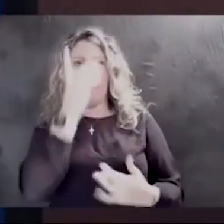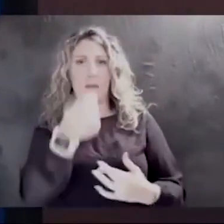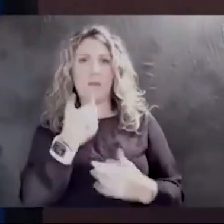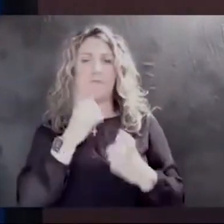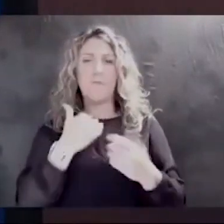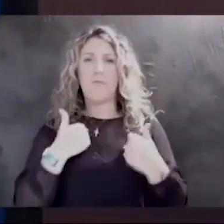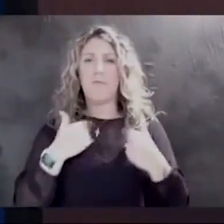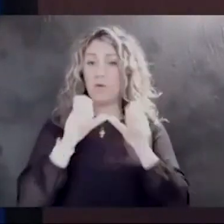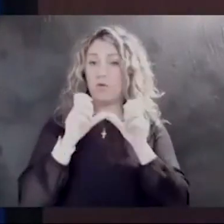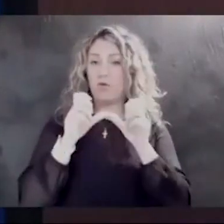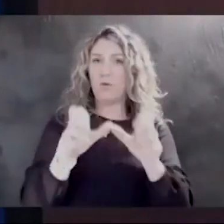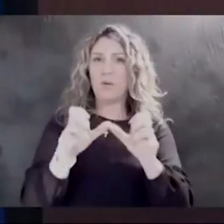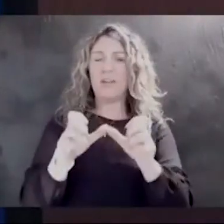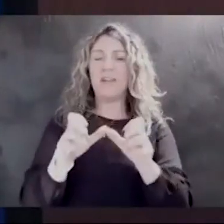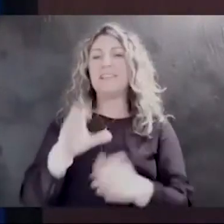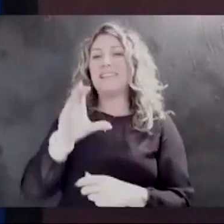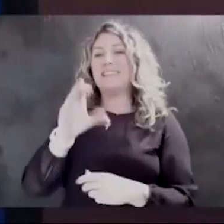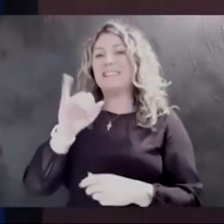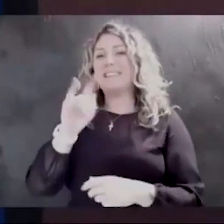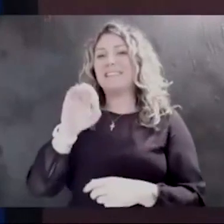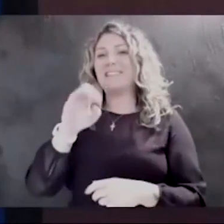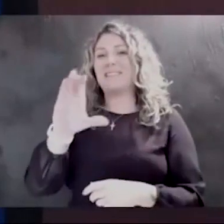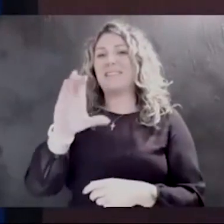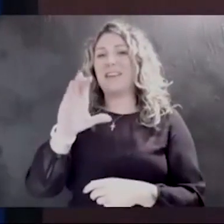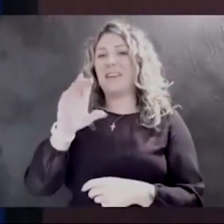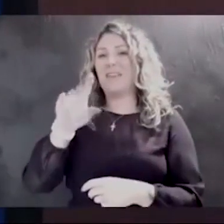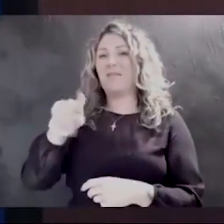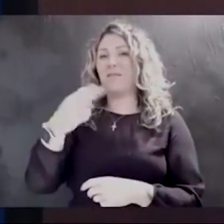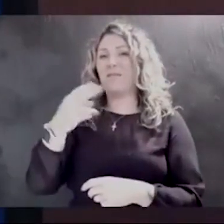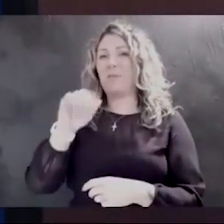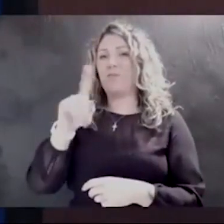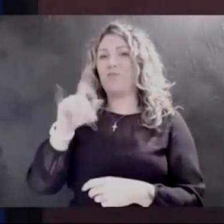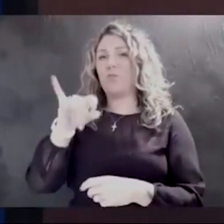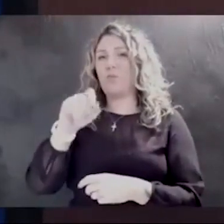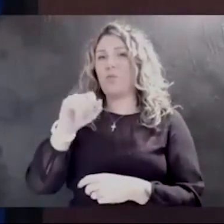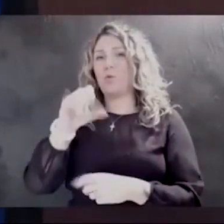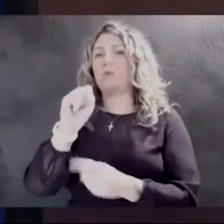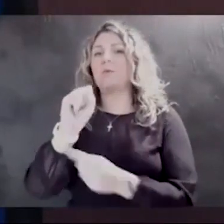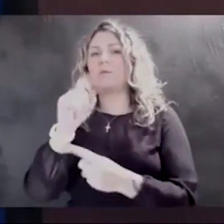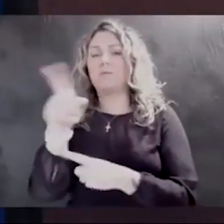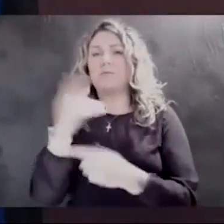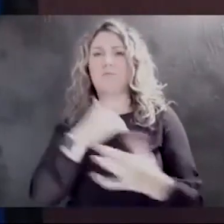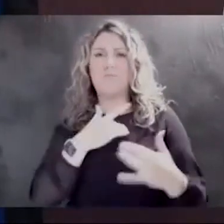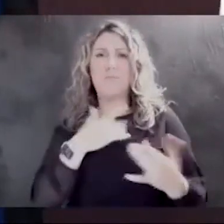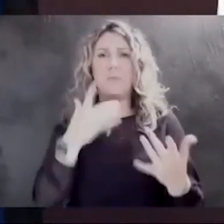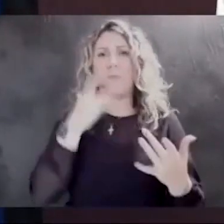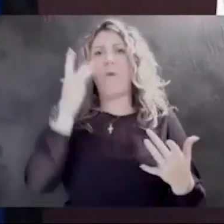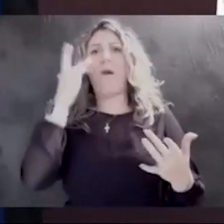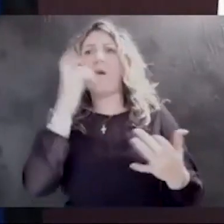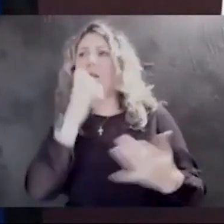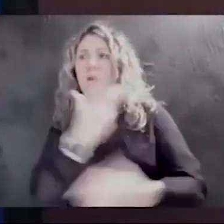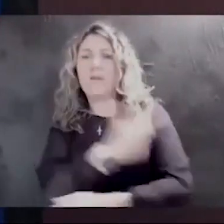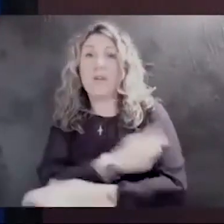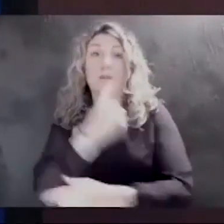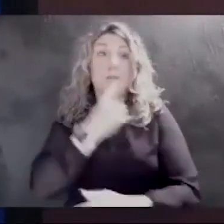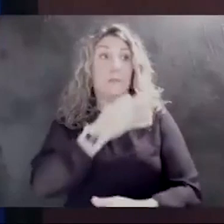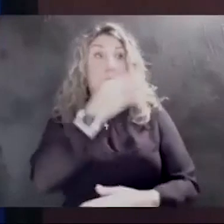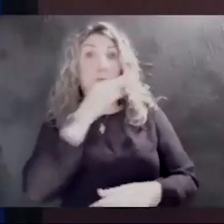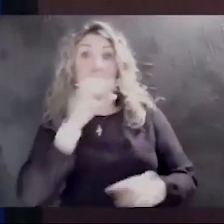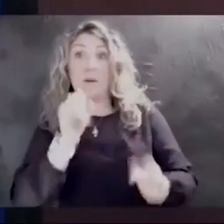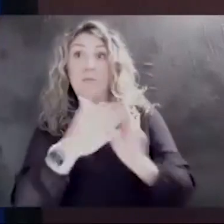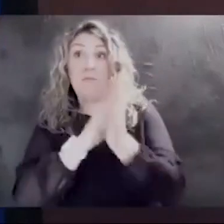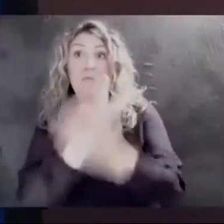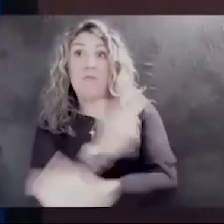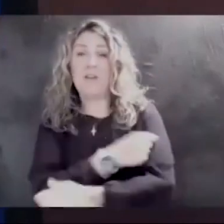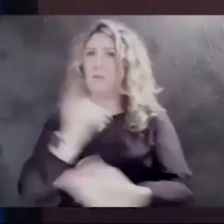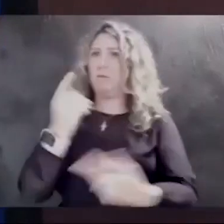cystic fibrosis, and now all of a sudden, she's concerned because they haven't been vaccinated. She's, well, how soon can I go get vaccinated? My answer, well, just go get